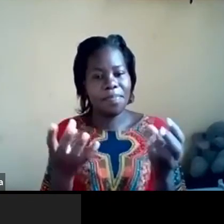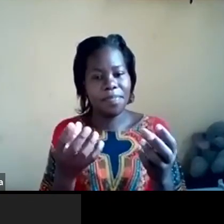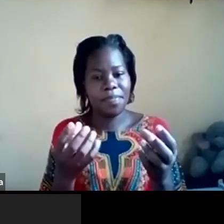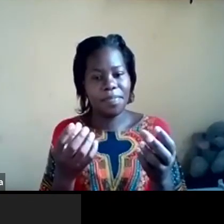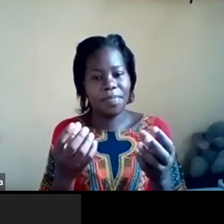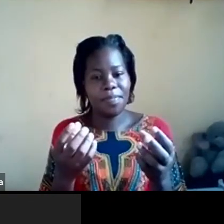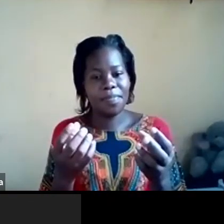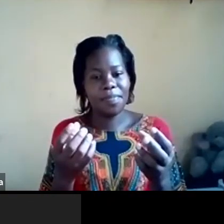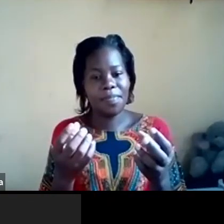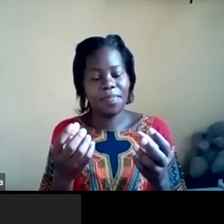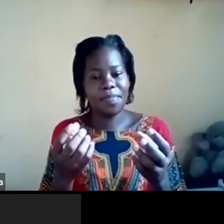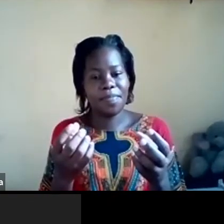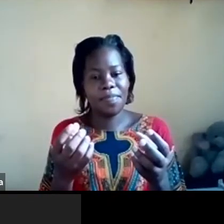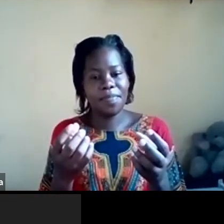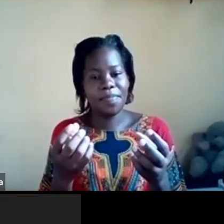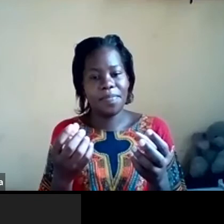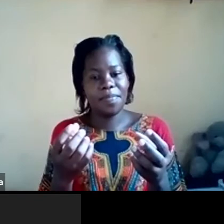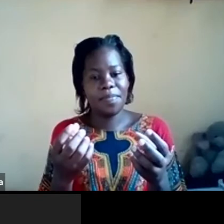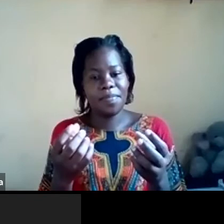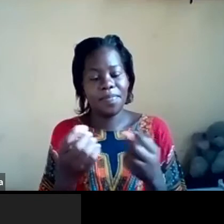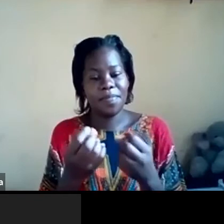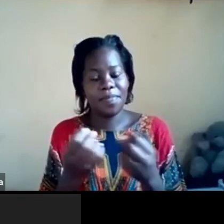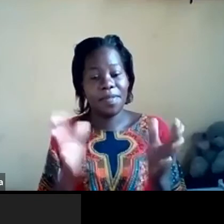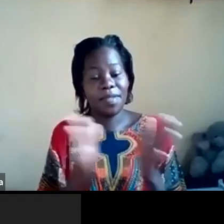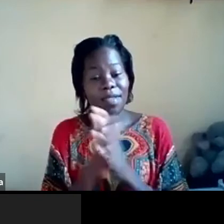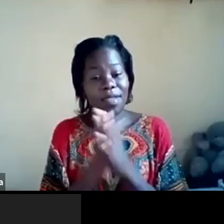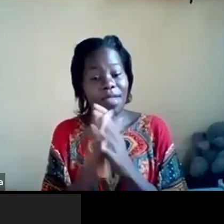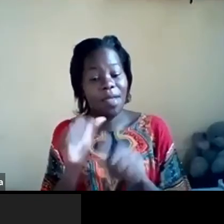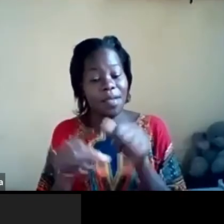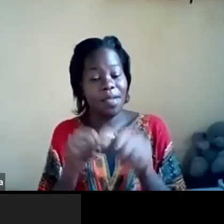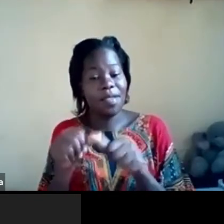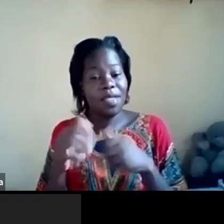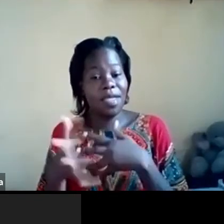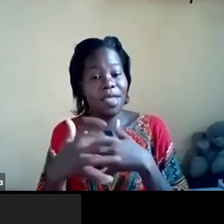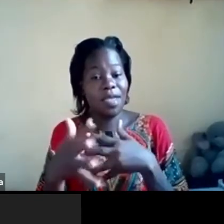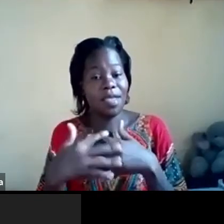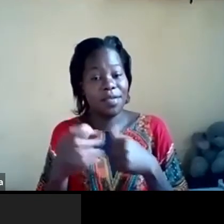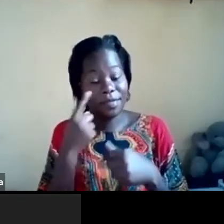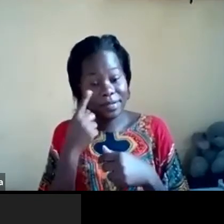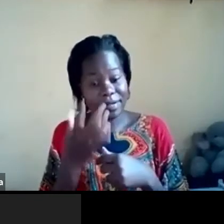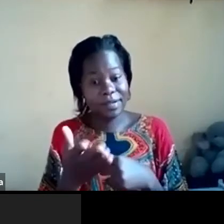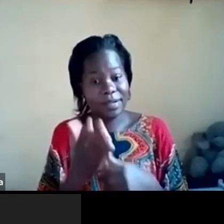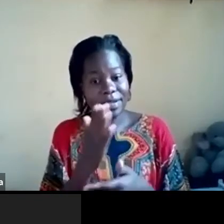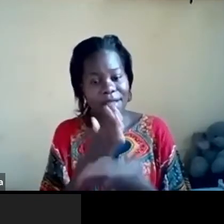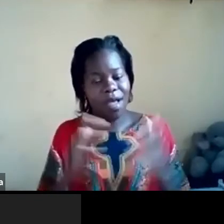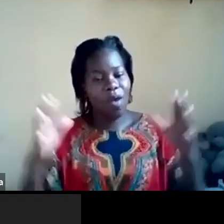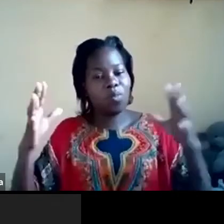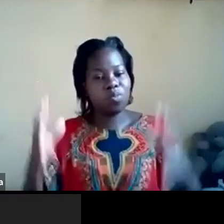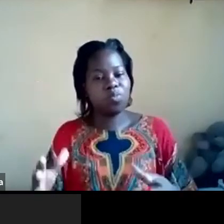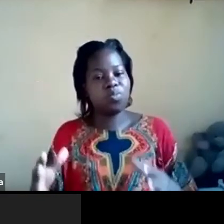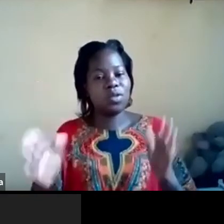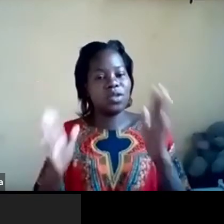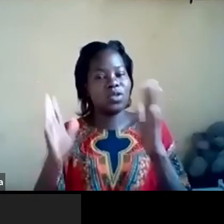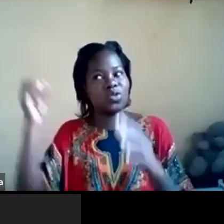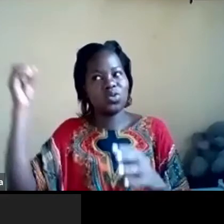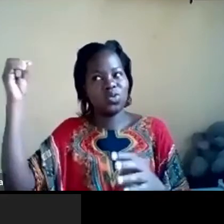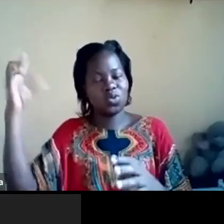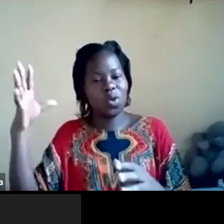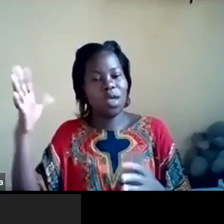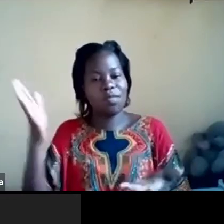of excitement about this industry. I've seen some huge solar parks, you know, like